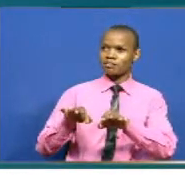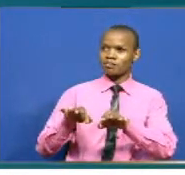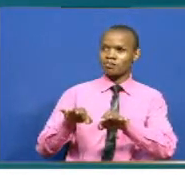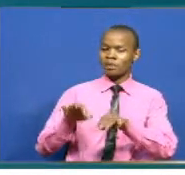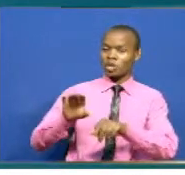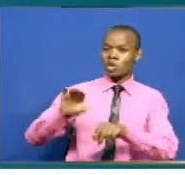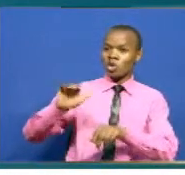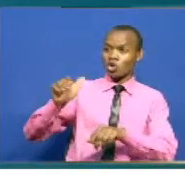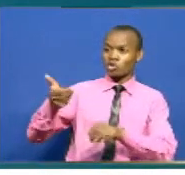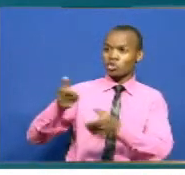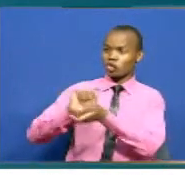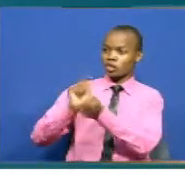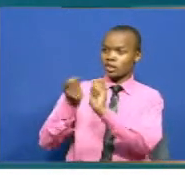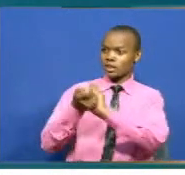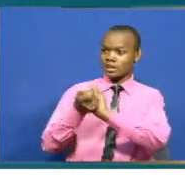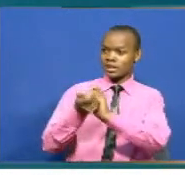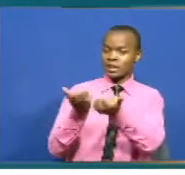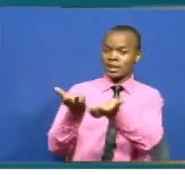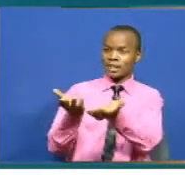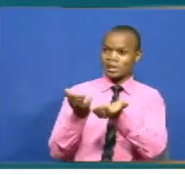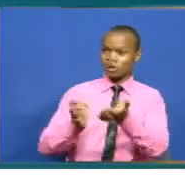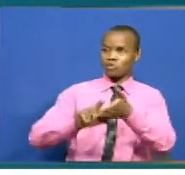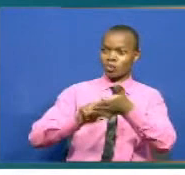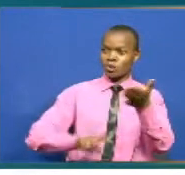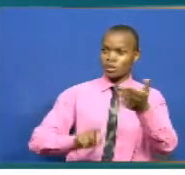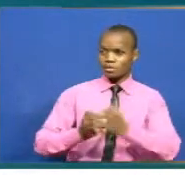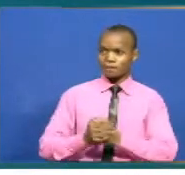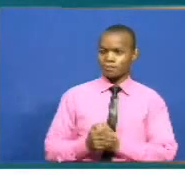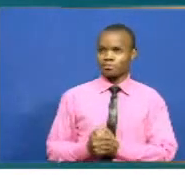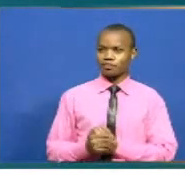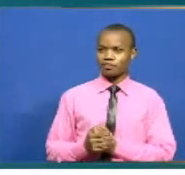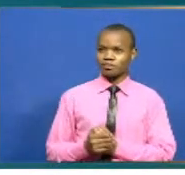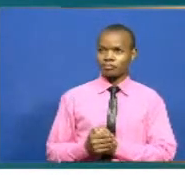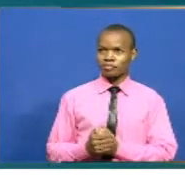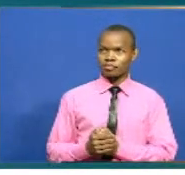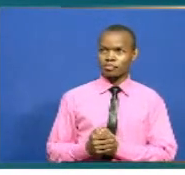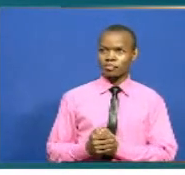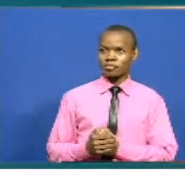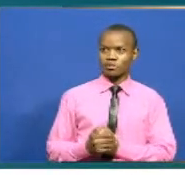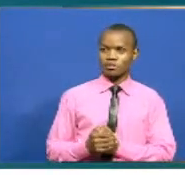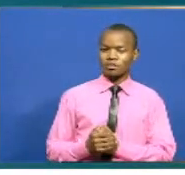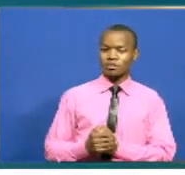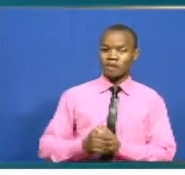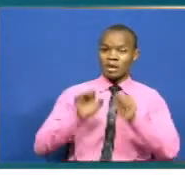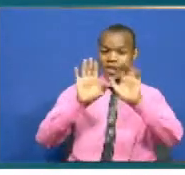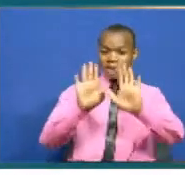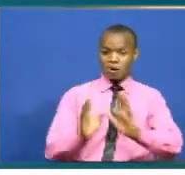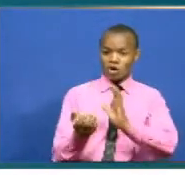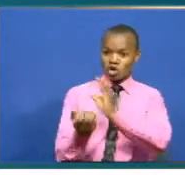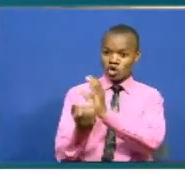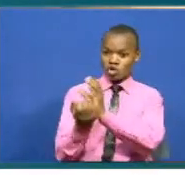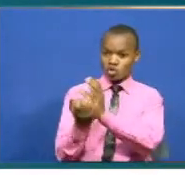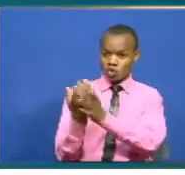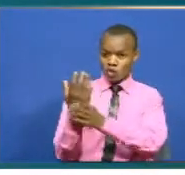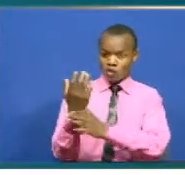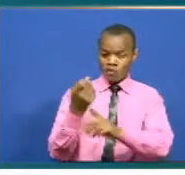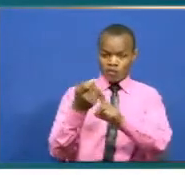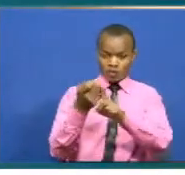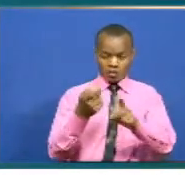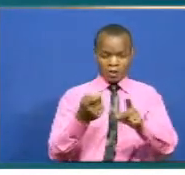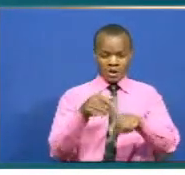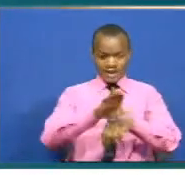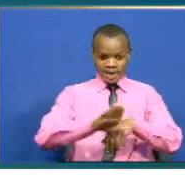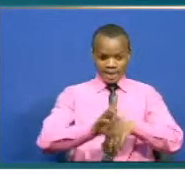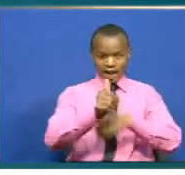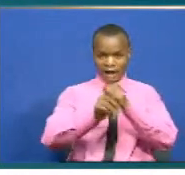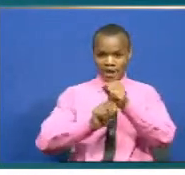constitutional amendment is required on is something that we have to grow from one position to another, and therefore this